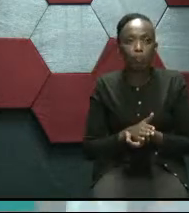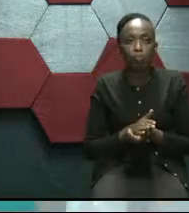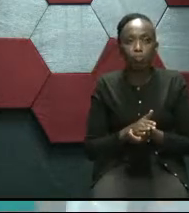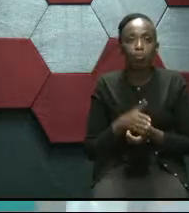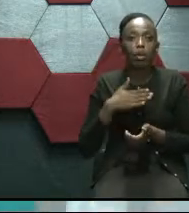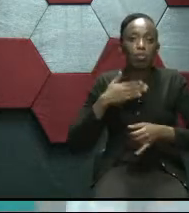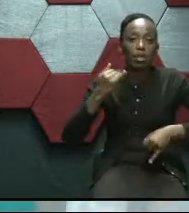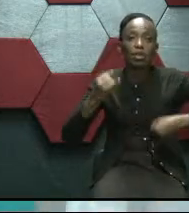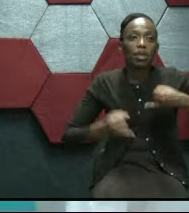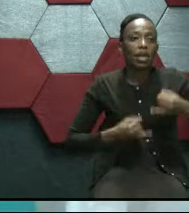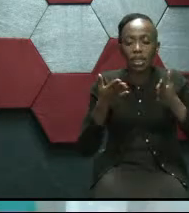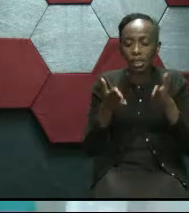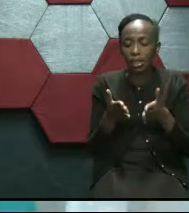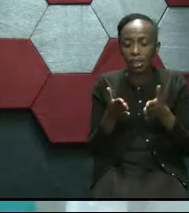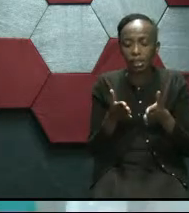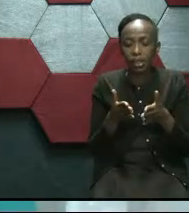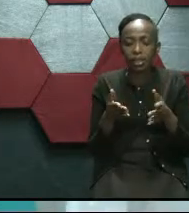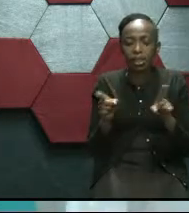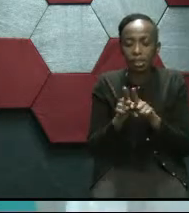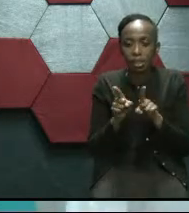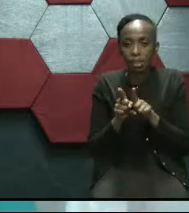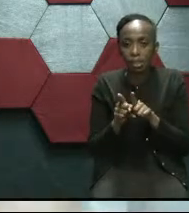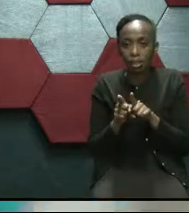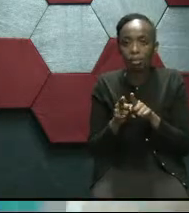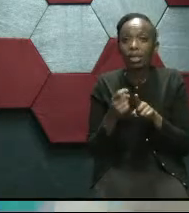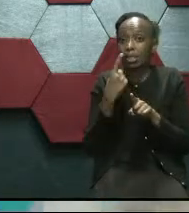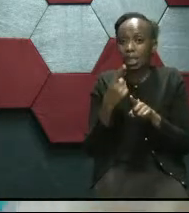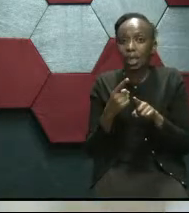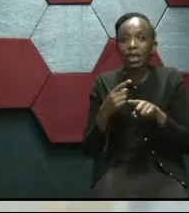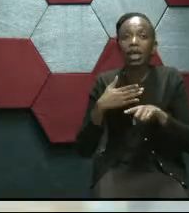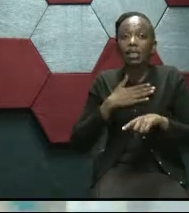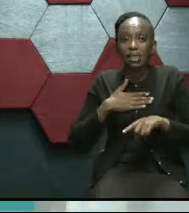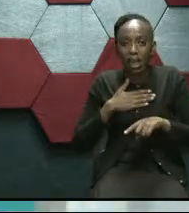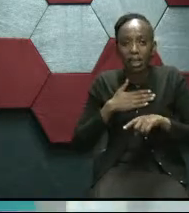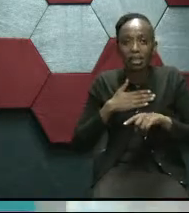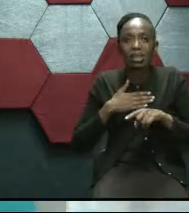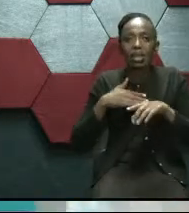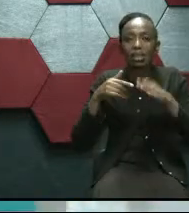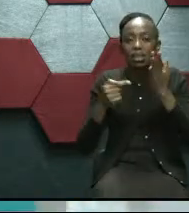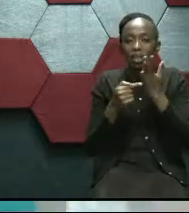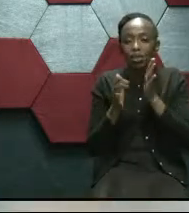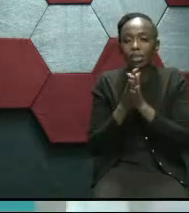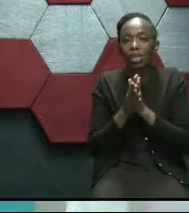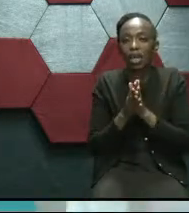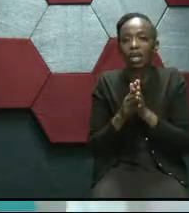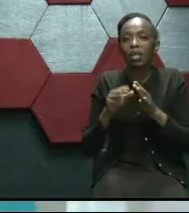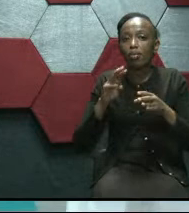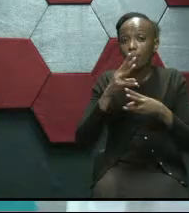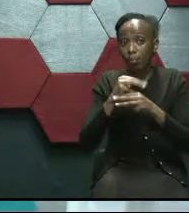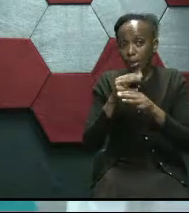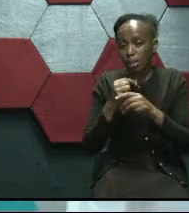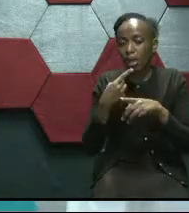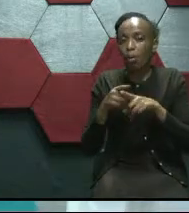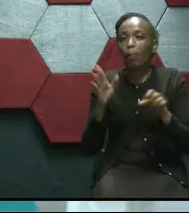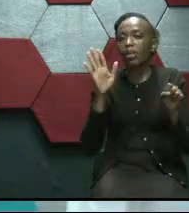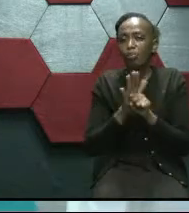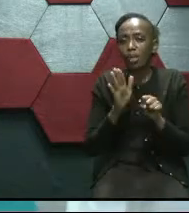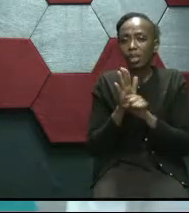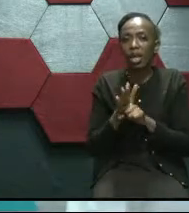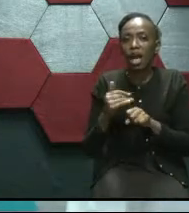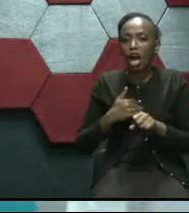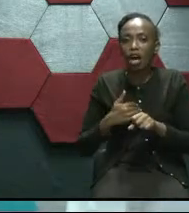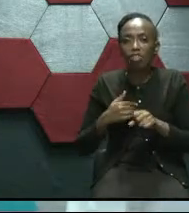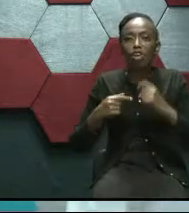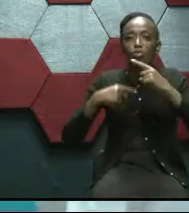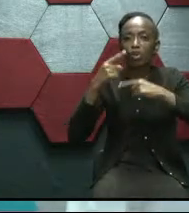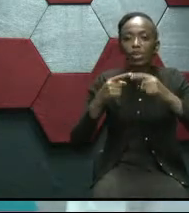delighted this week to browse through your cutting-edge science, technology and maths projects, and to see so many which seek to advance progress in areas